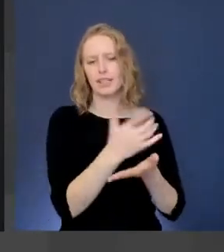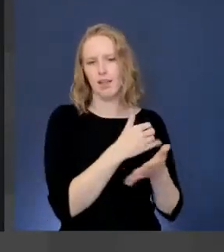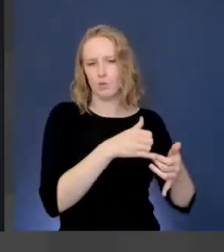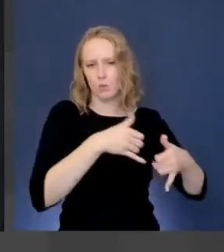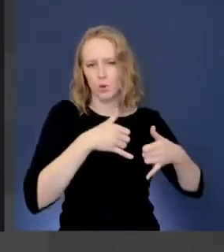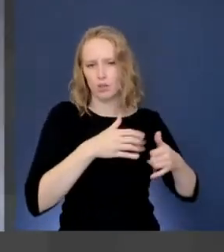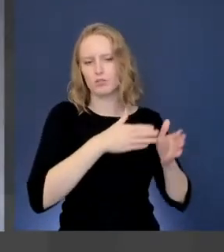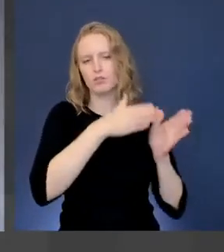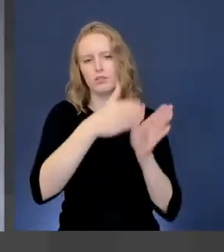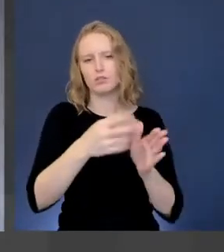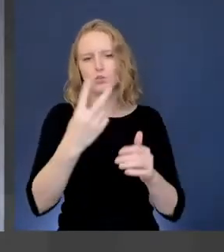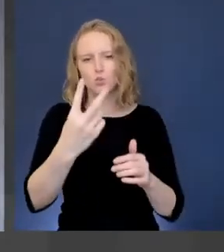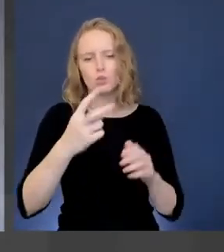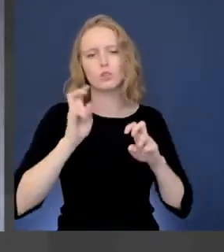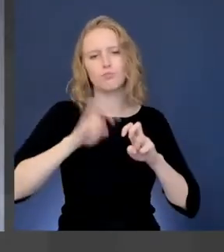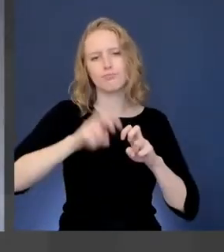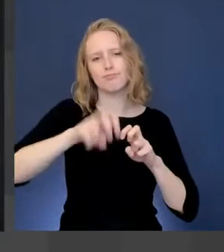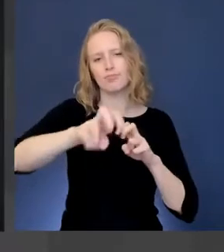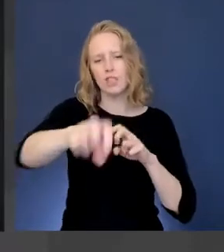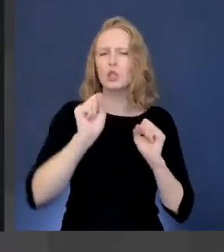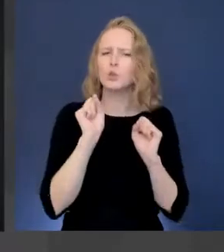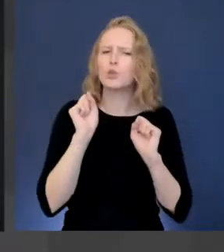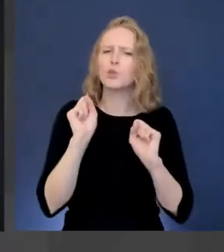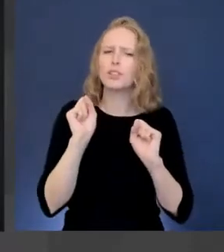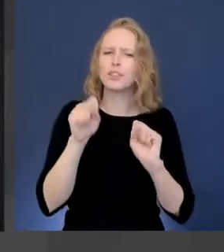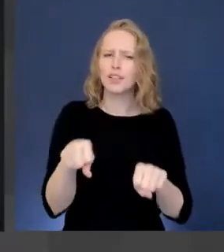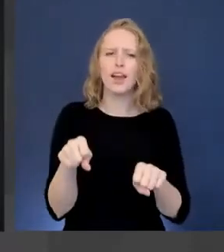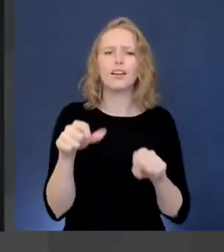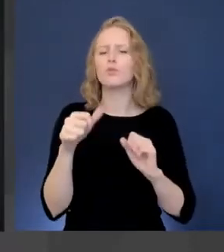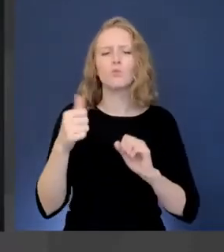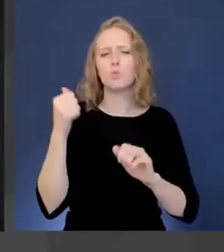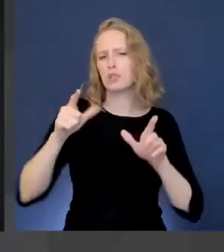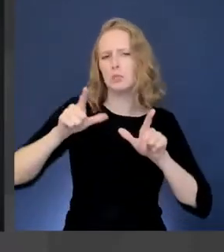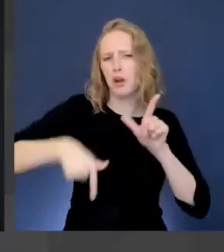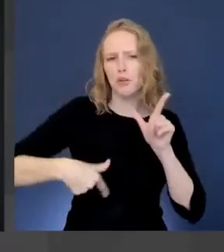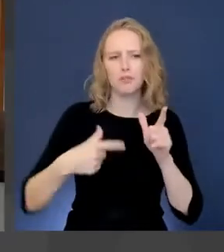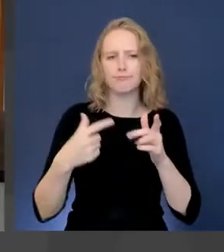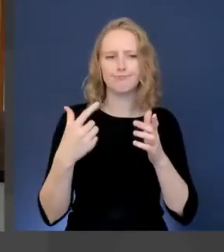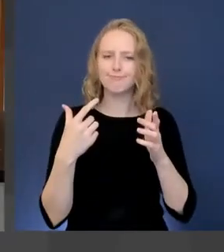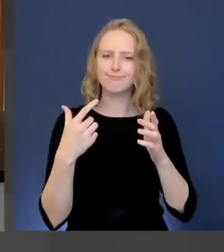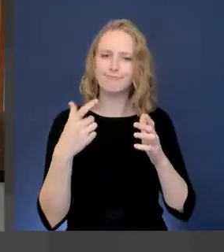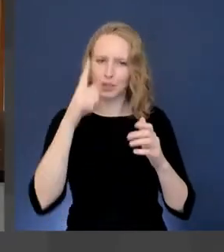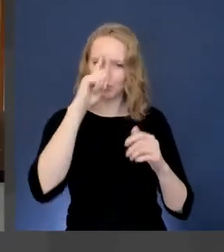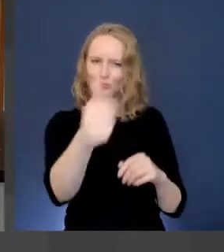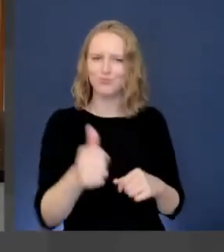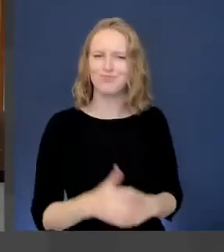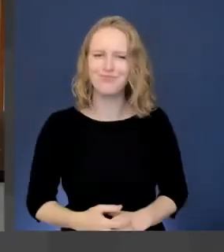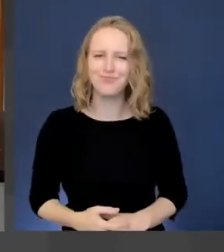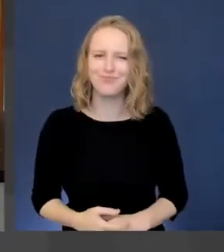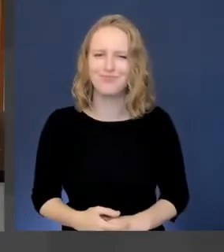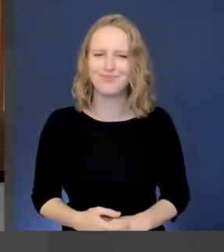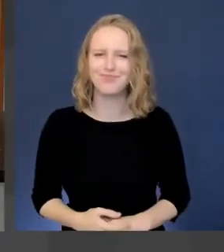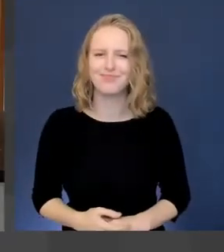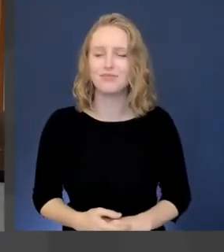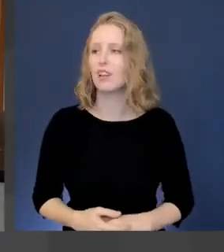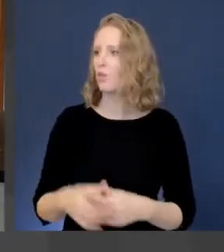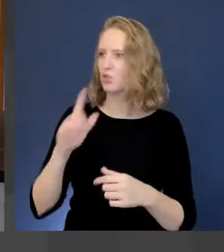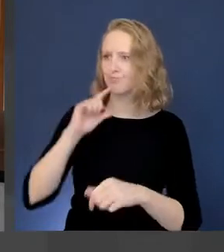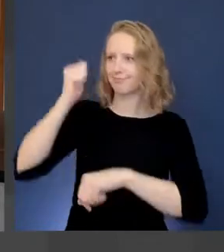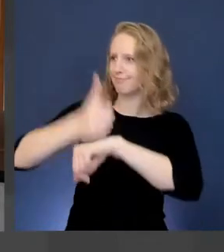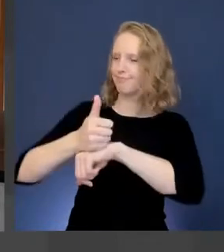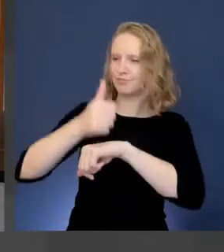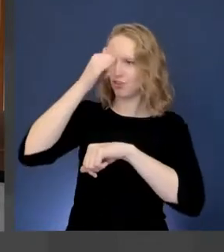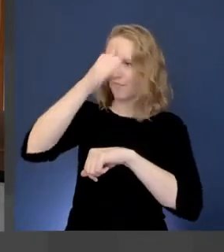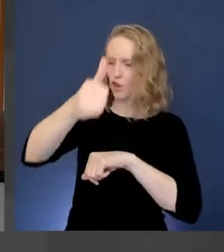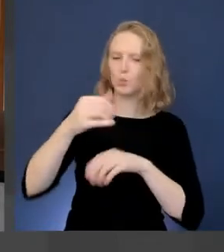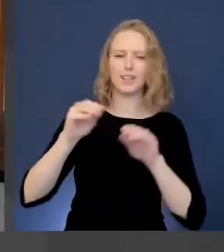2, gather some rewards there. So it's a bit up to you what you decide to do with it. That's amazing. So it just lasts forever. You get the new content